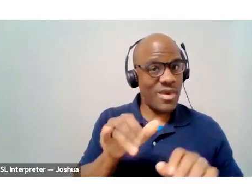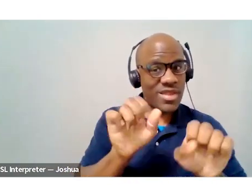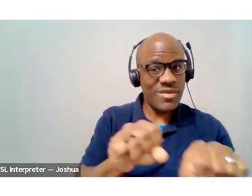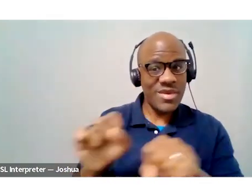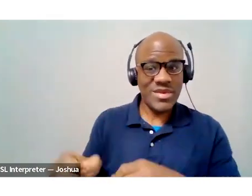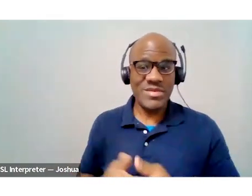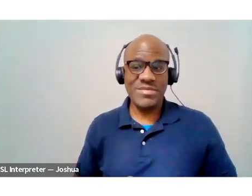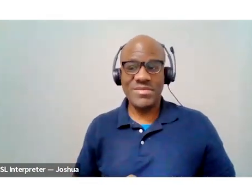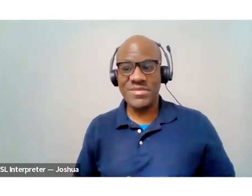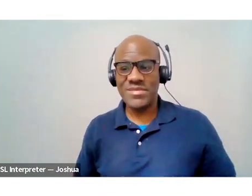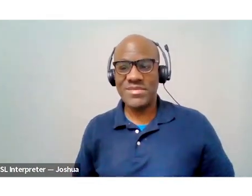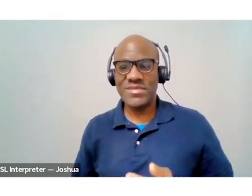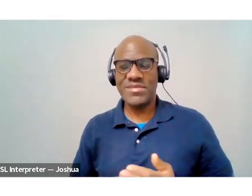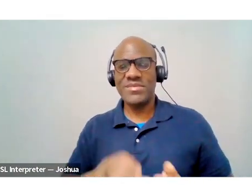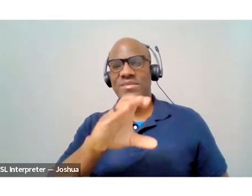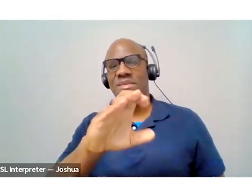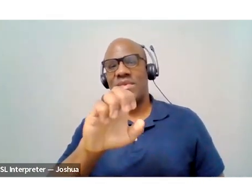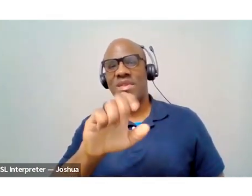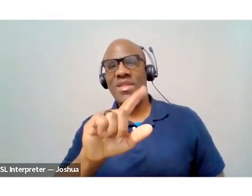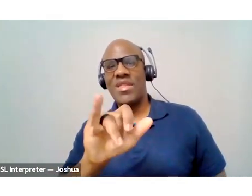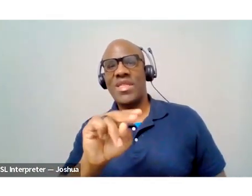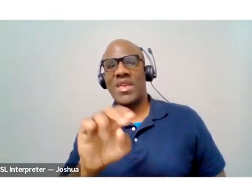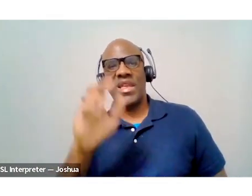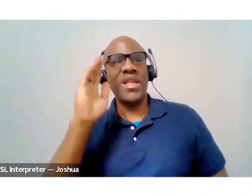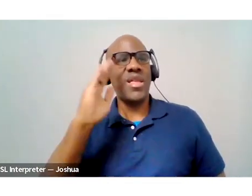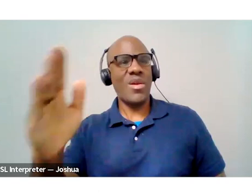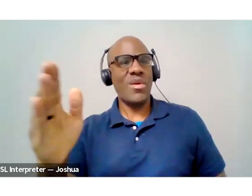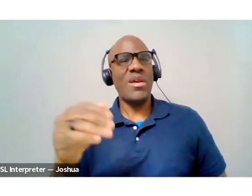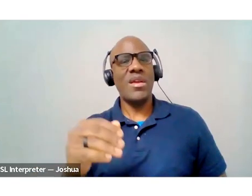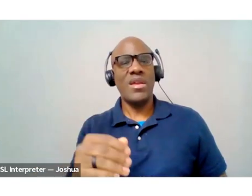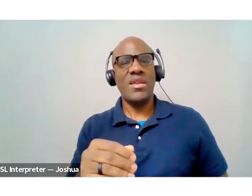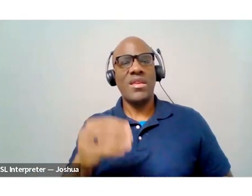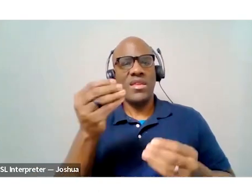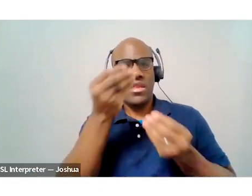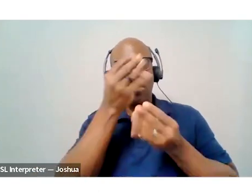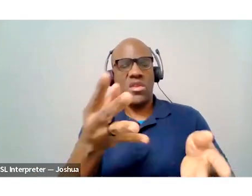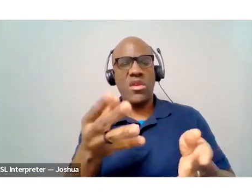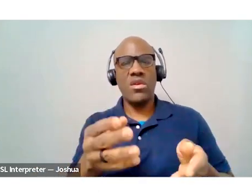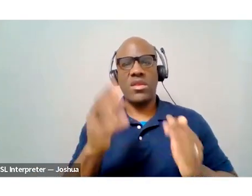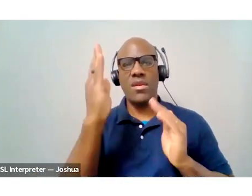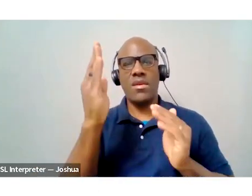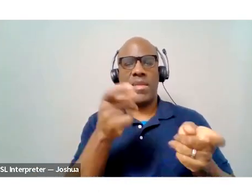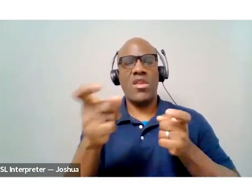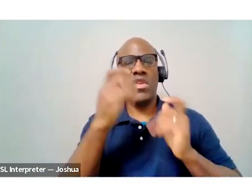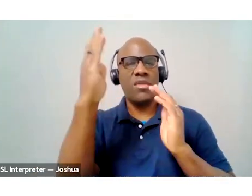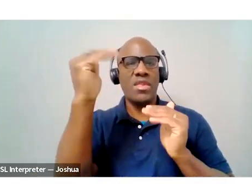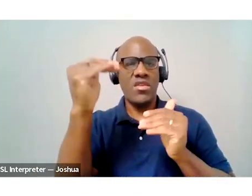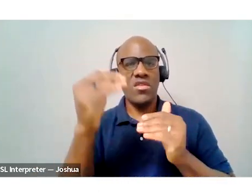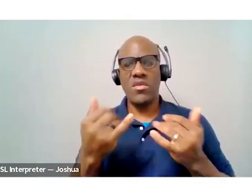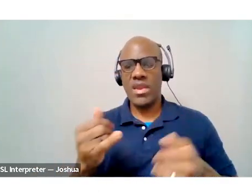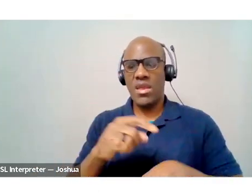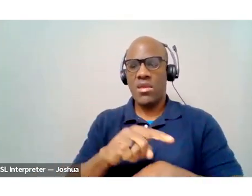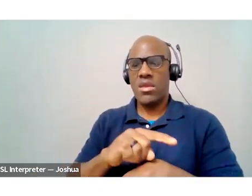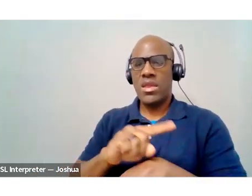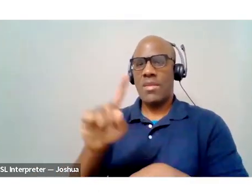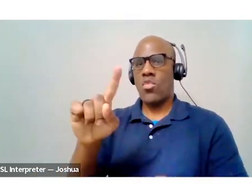Yes. Hi, I'm coming back with you. It's just to manage expectations. It's 1:10 p.m. EST, so we